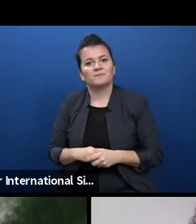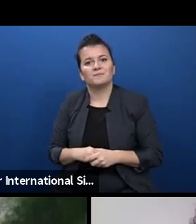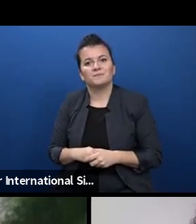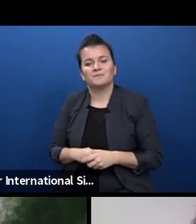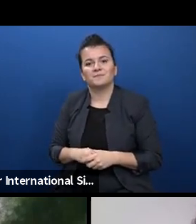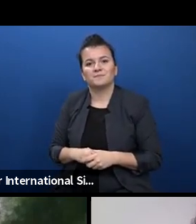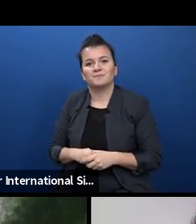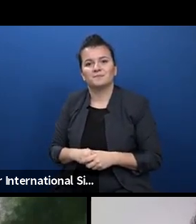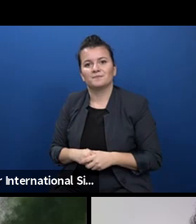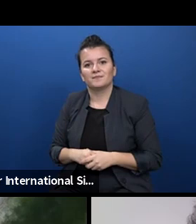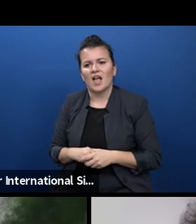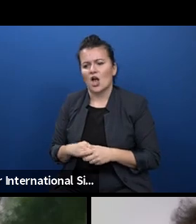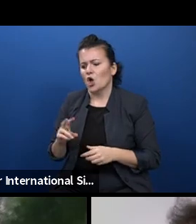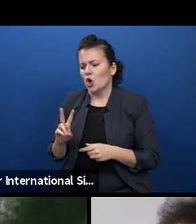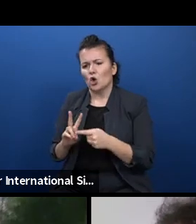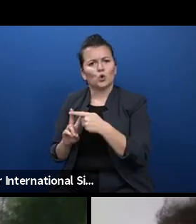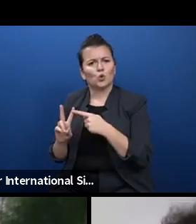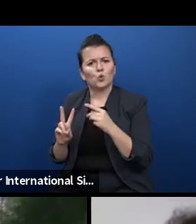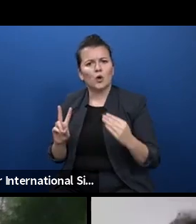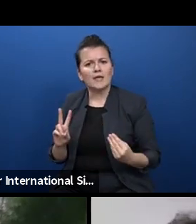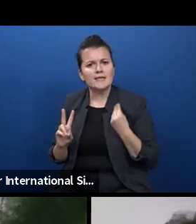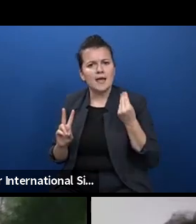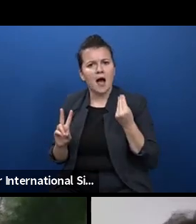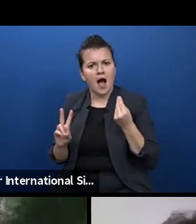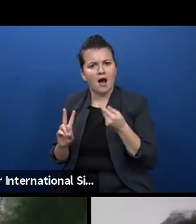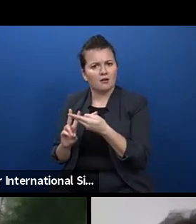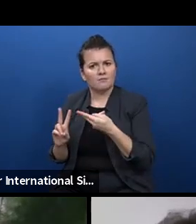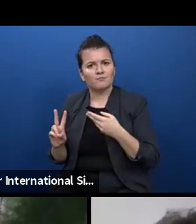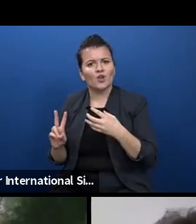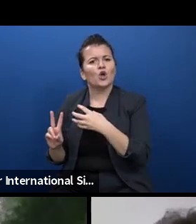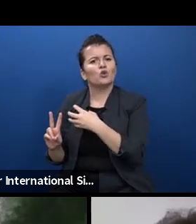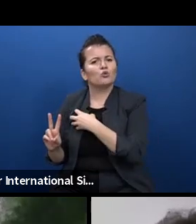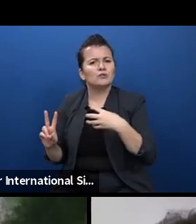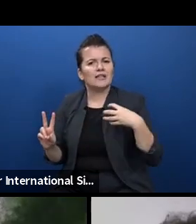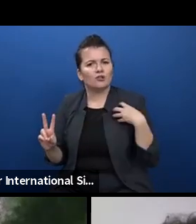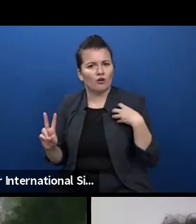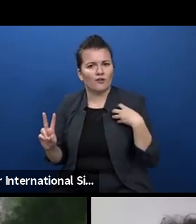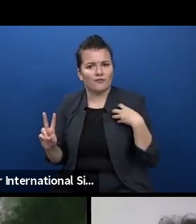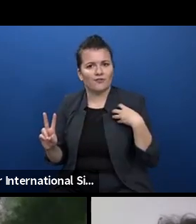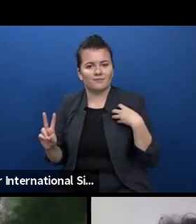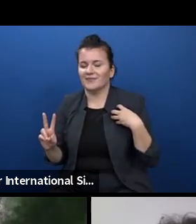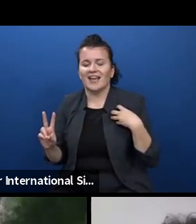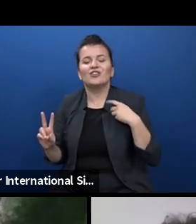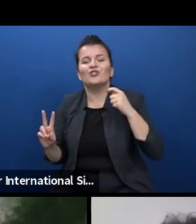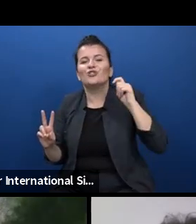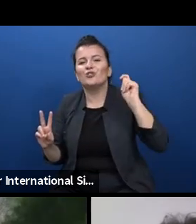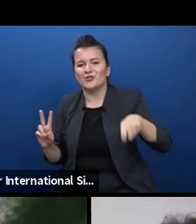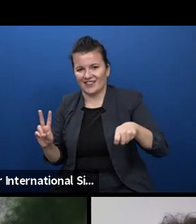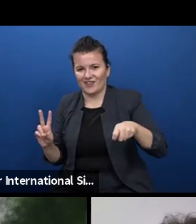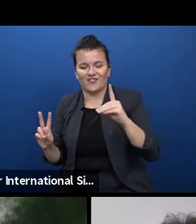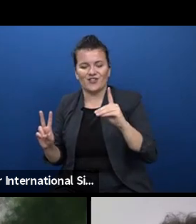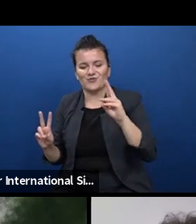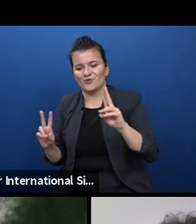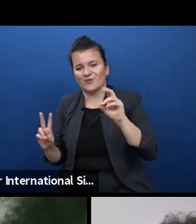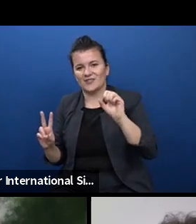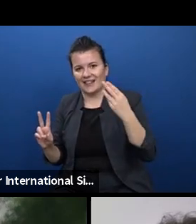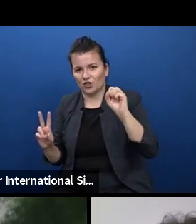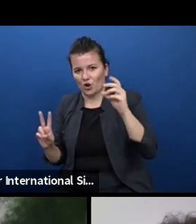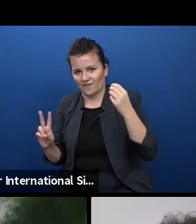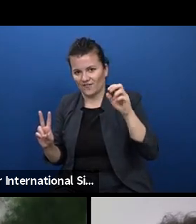young people, the two young theater actors from Dusseldorf we listened to, and they said